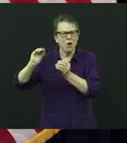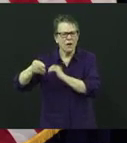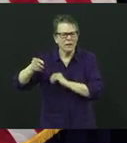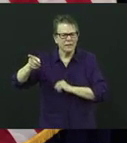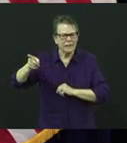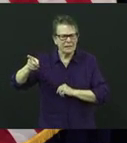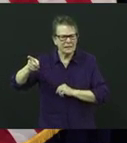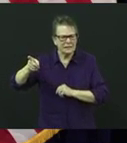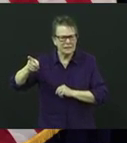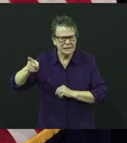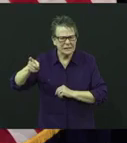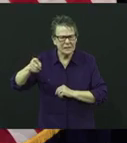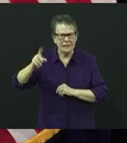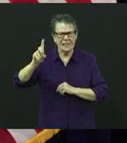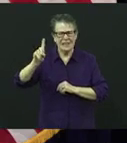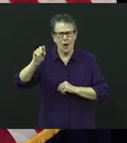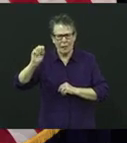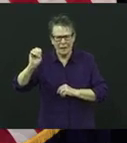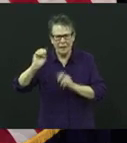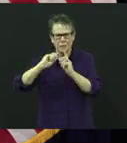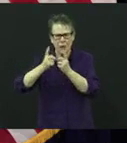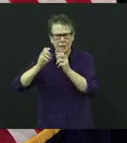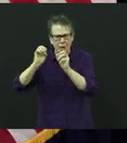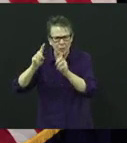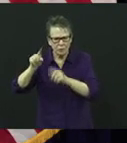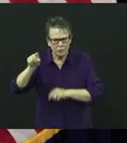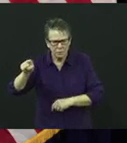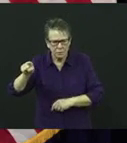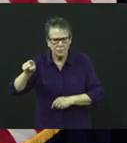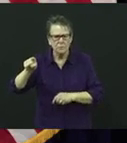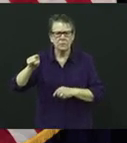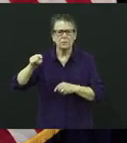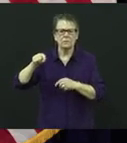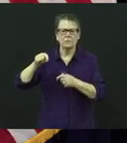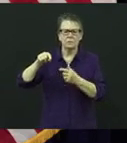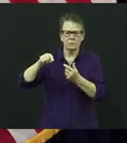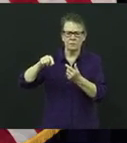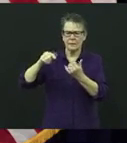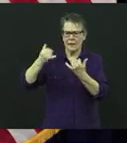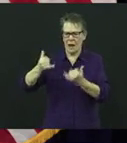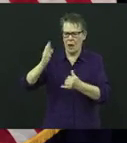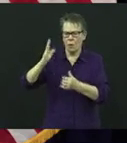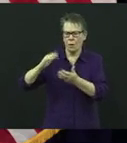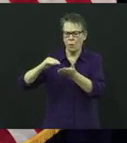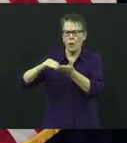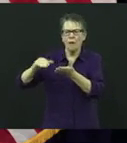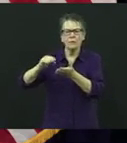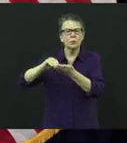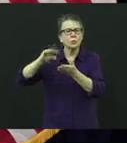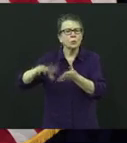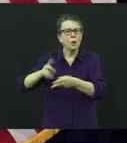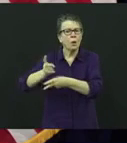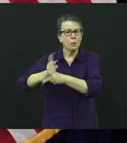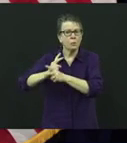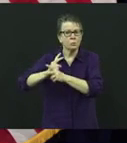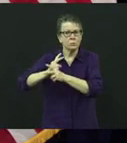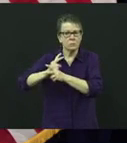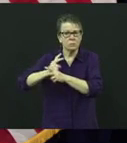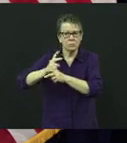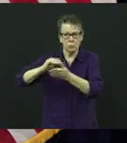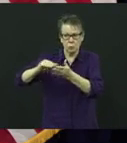fully expect this waiver to be granted, and Counsel's office is already at work on a subsequent executive order to address